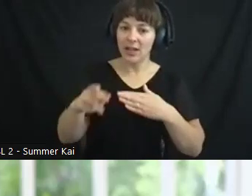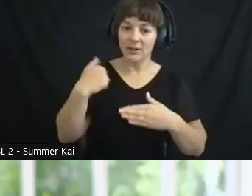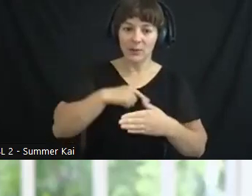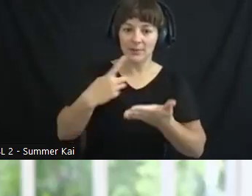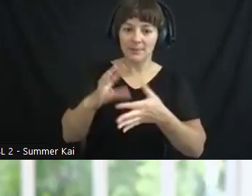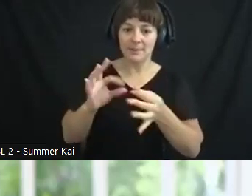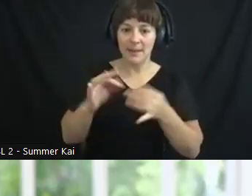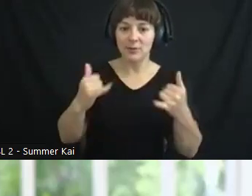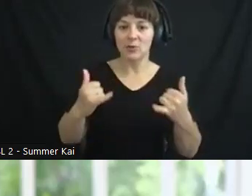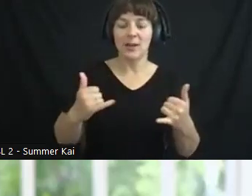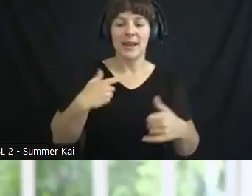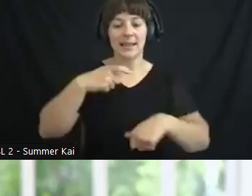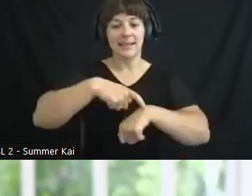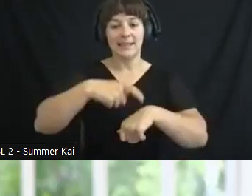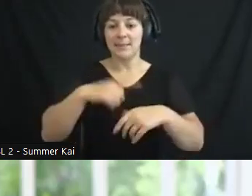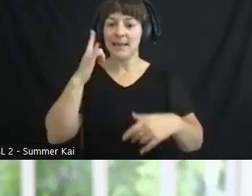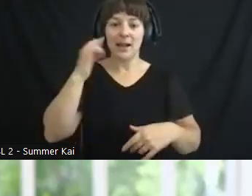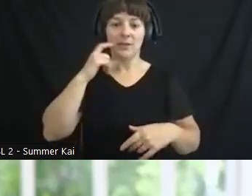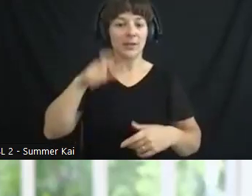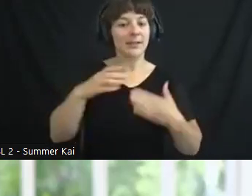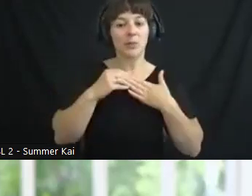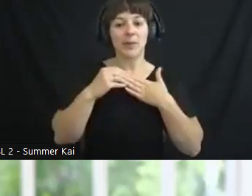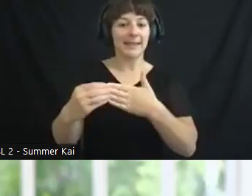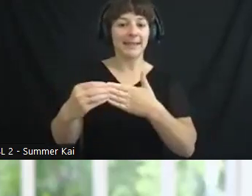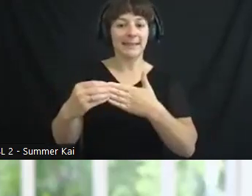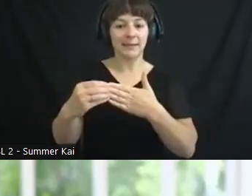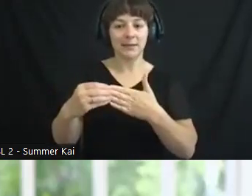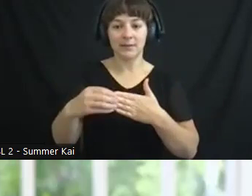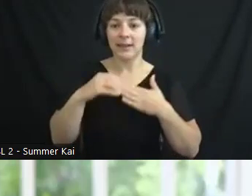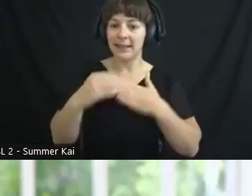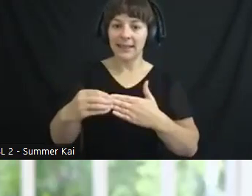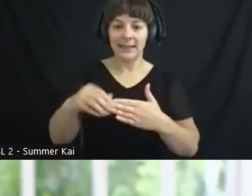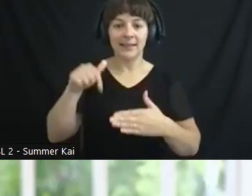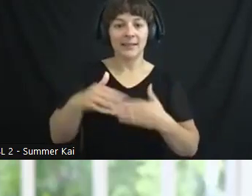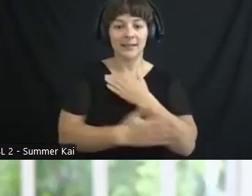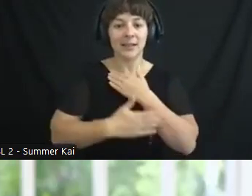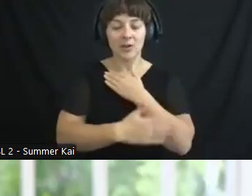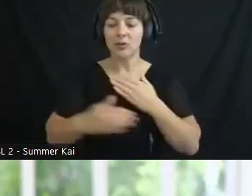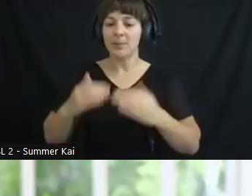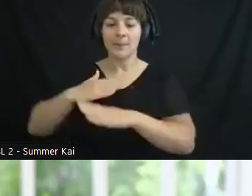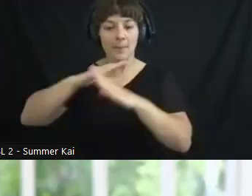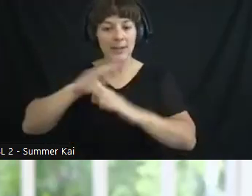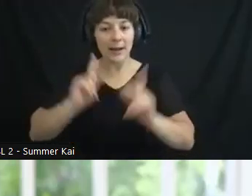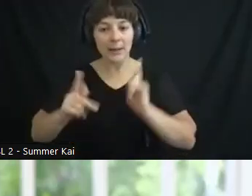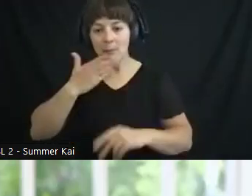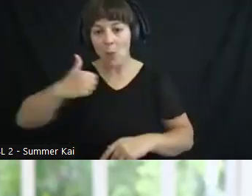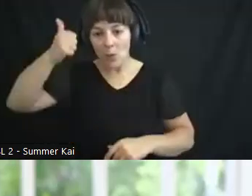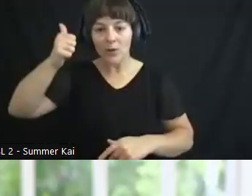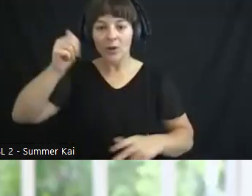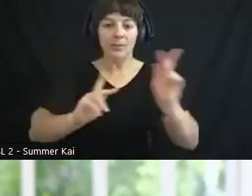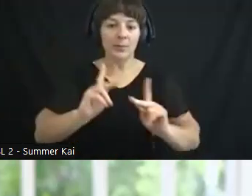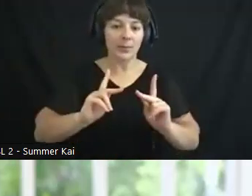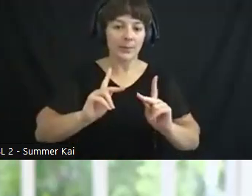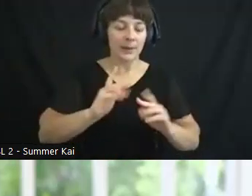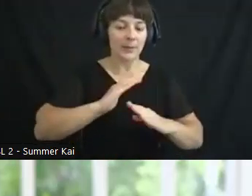for California to continue to be the leader, and protect people that are older, protect people that have disabilities,